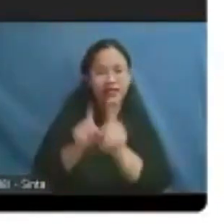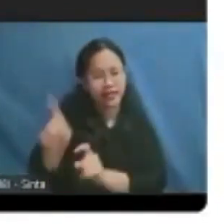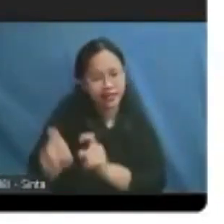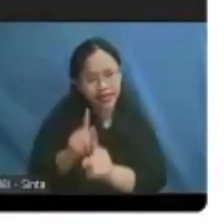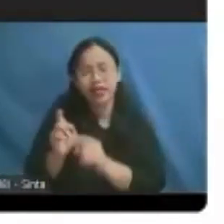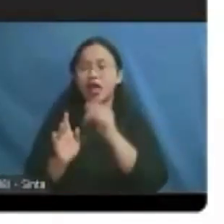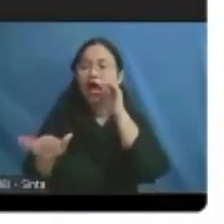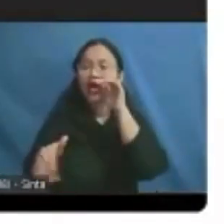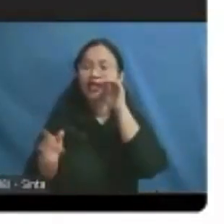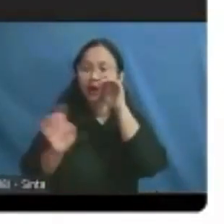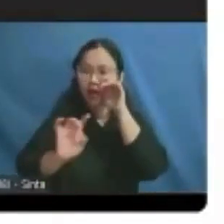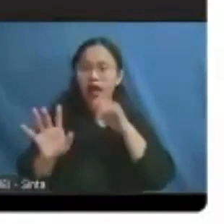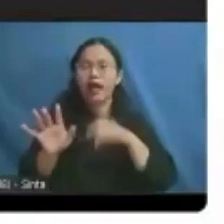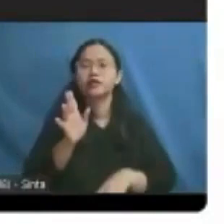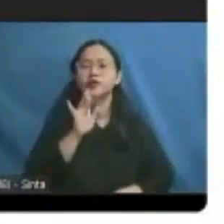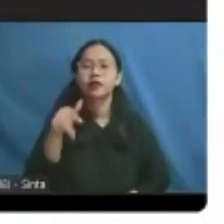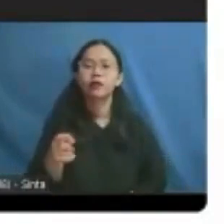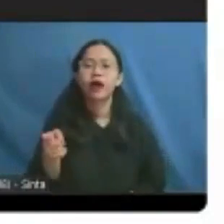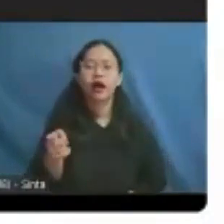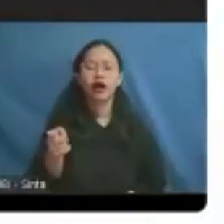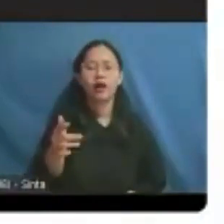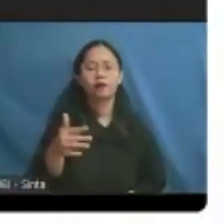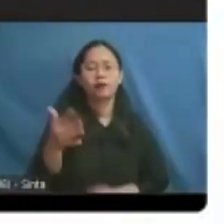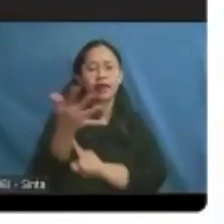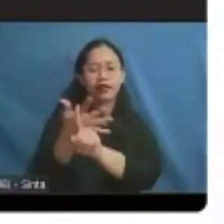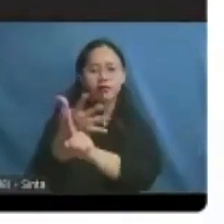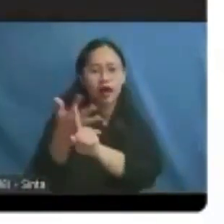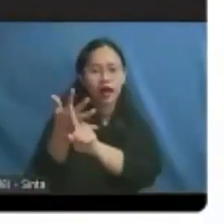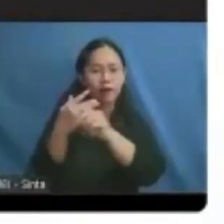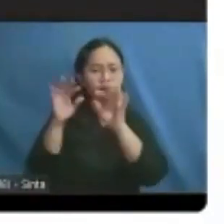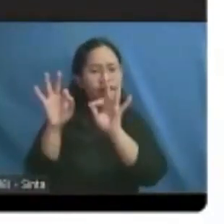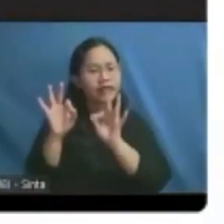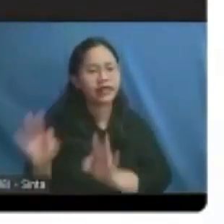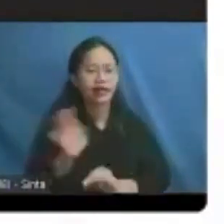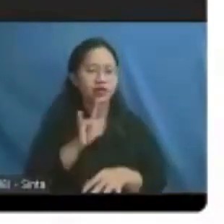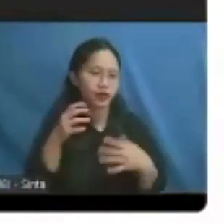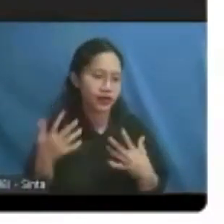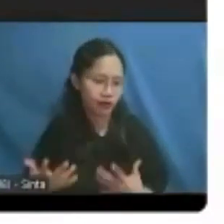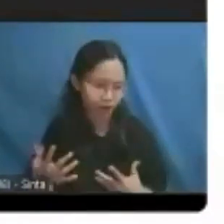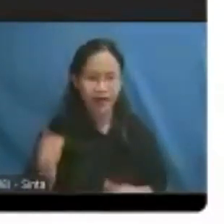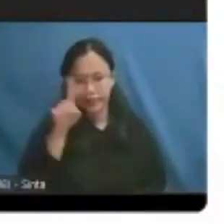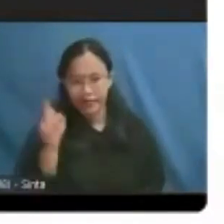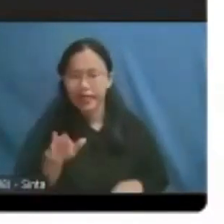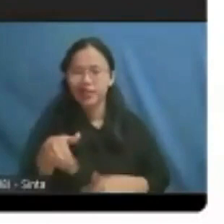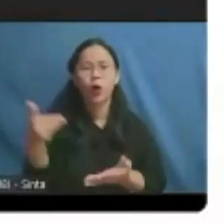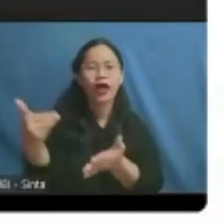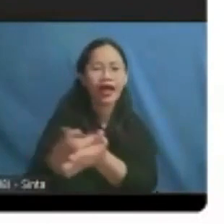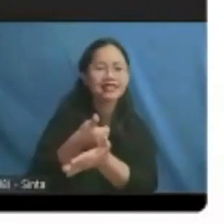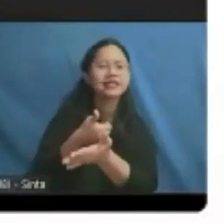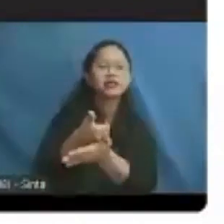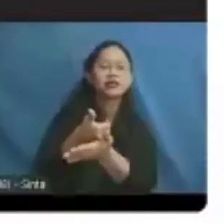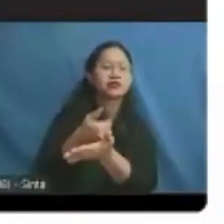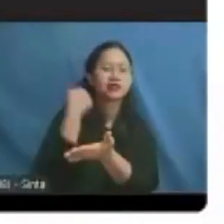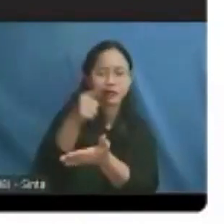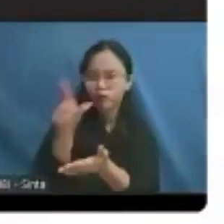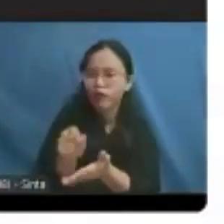occupation. And then we'll have data at the individual level around health and well-being and